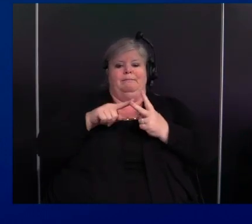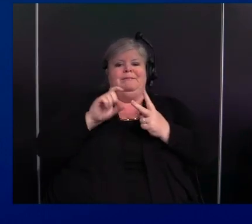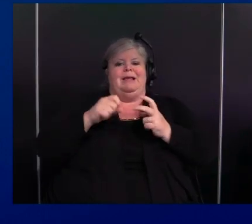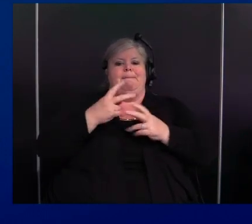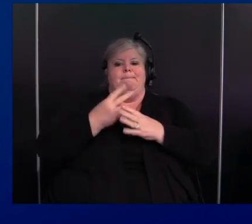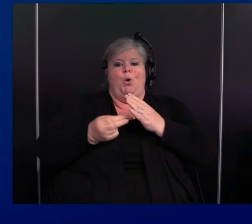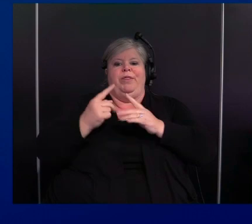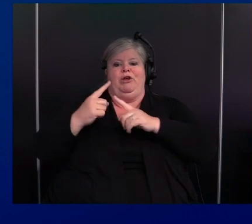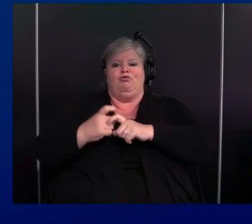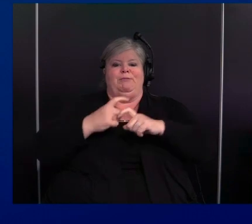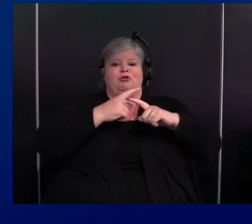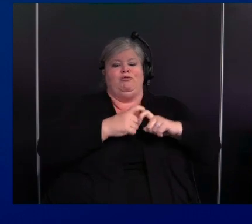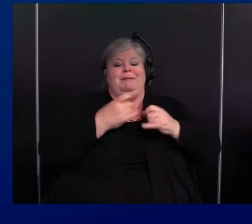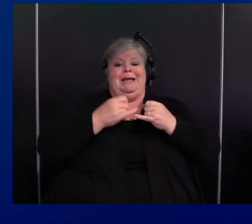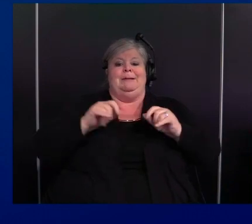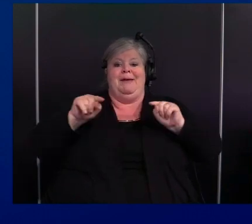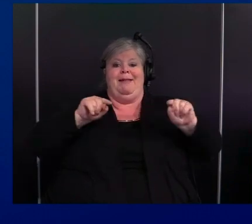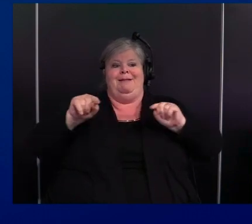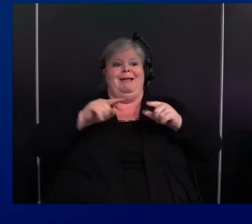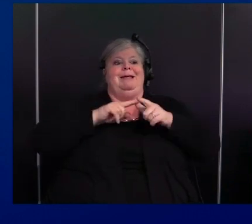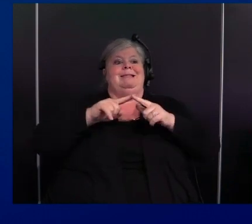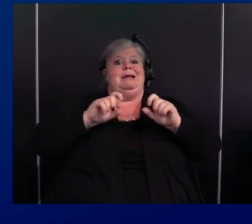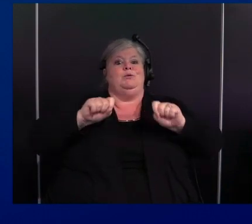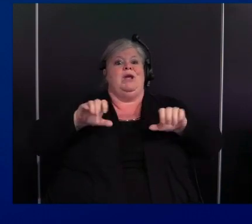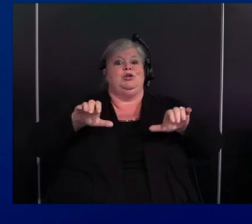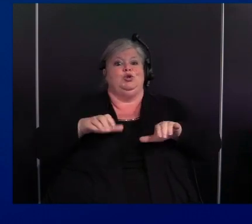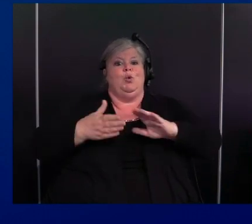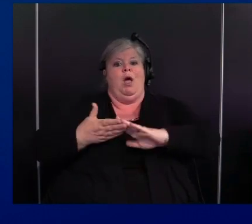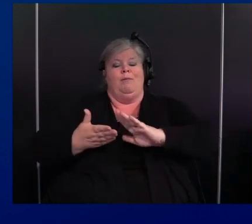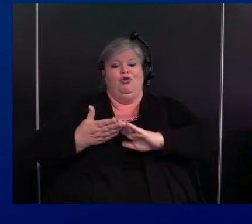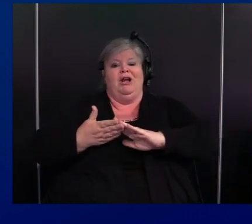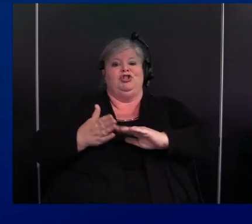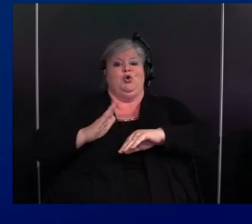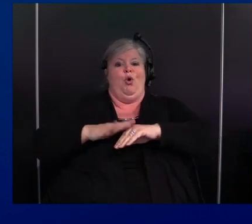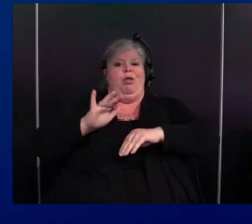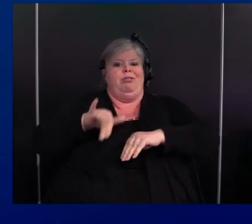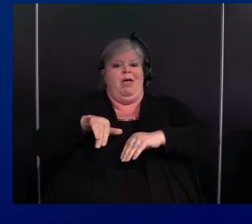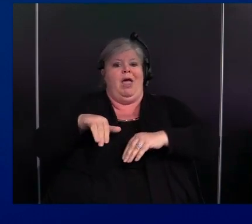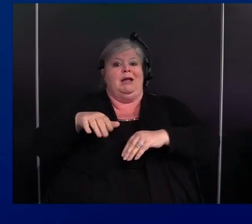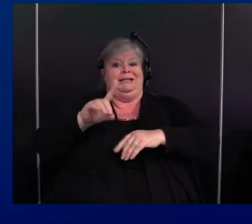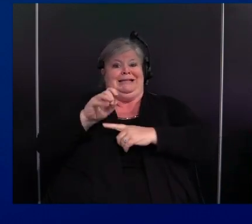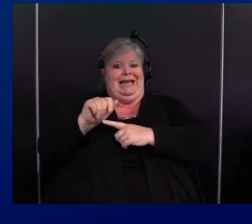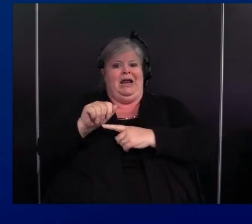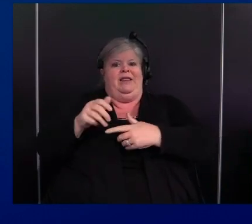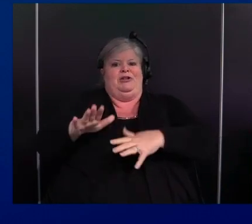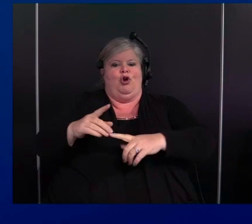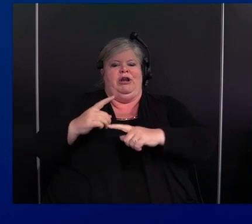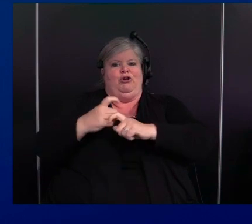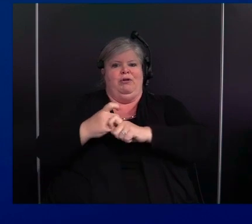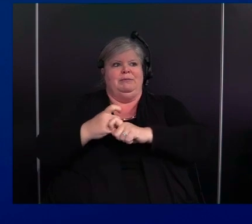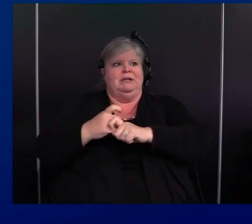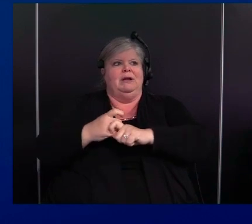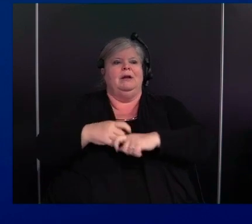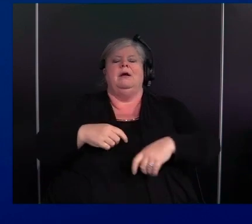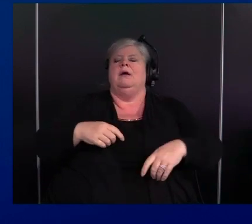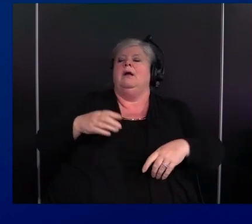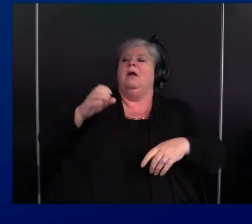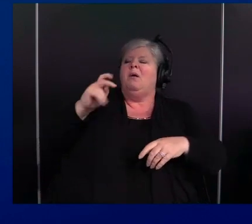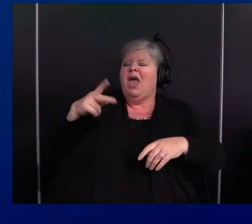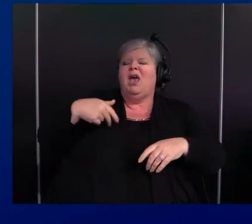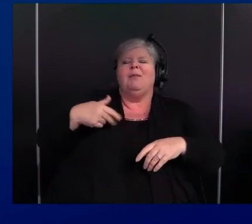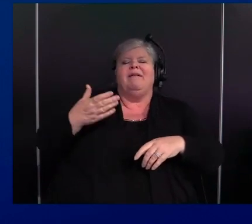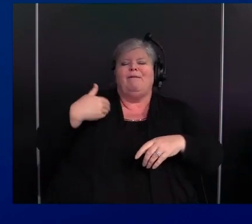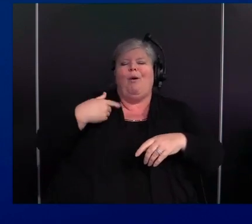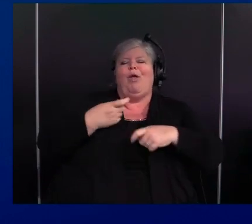data independently, and then you can do operations on the encrypted data itself. Well, Ken, we joked earlier